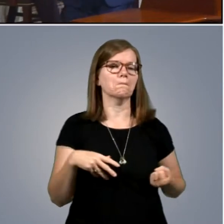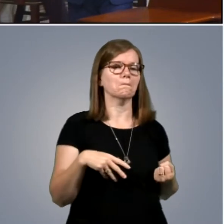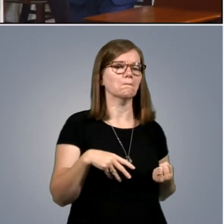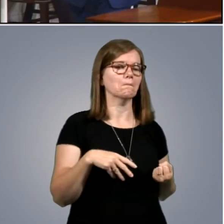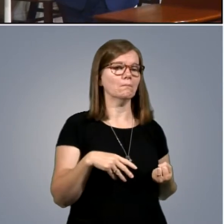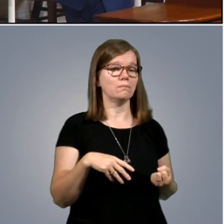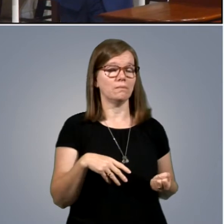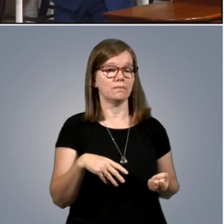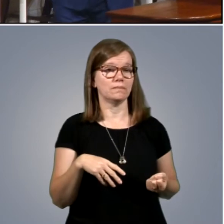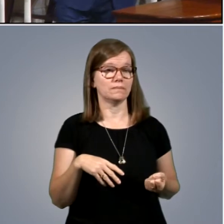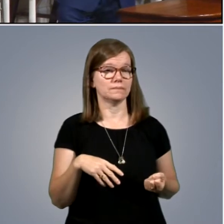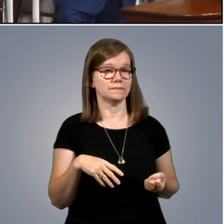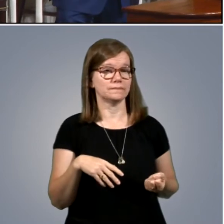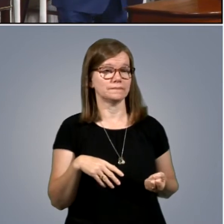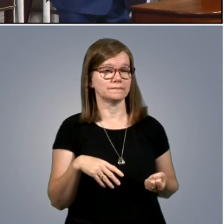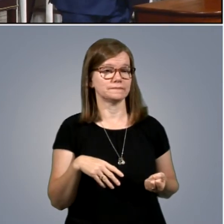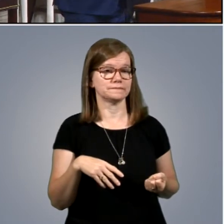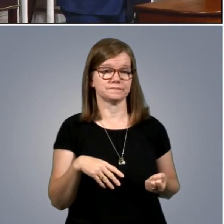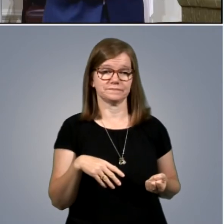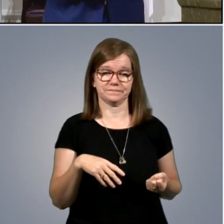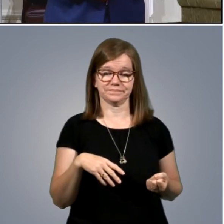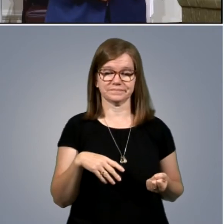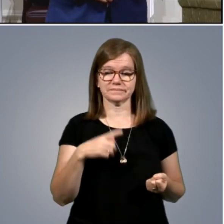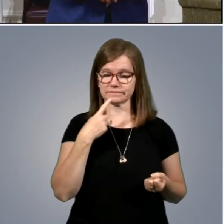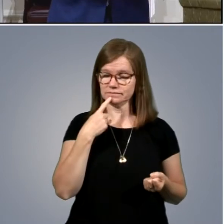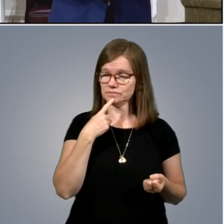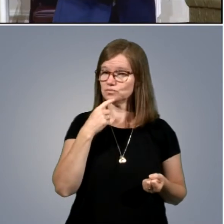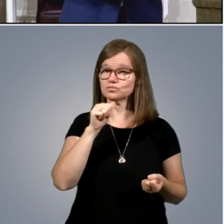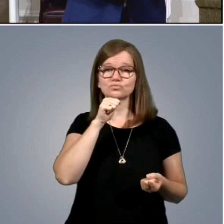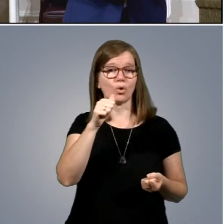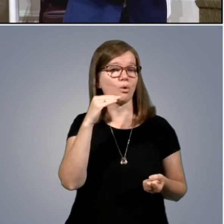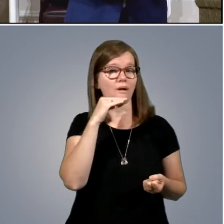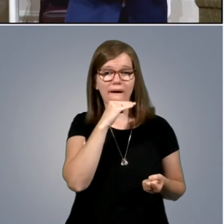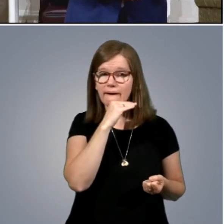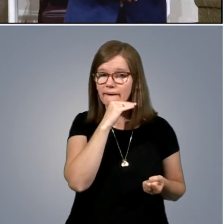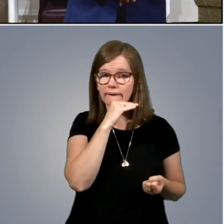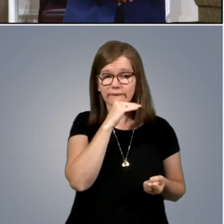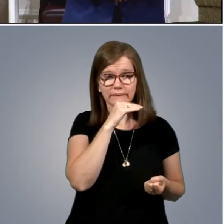Whatever it might be. He said, don't lie.